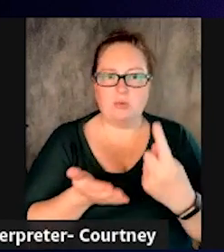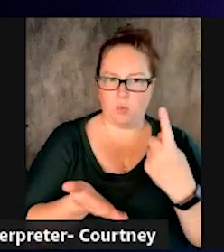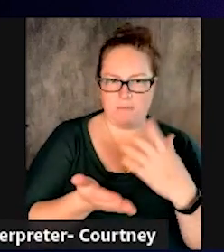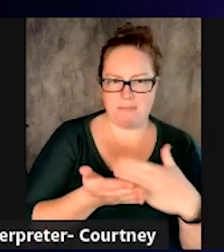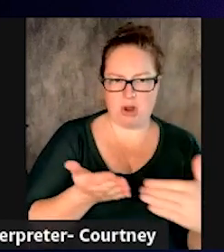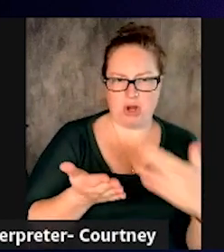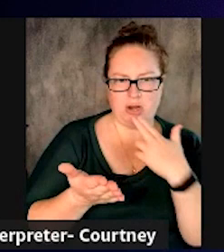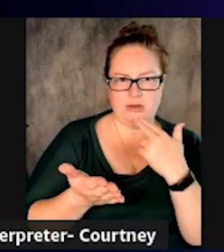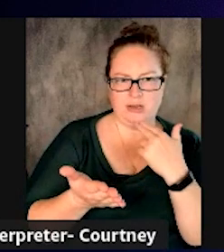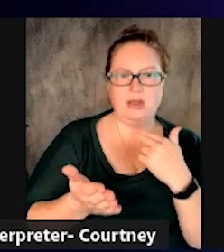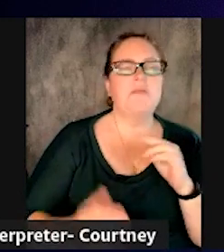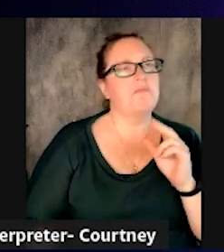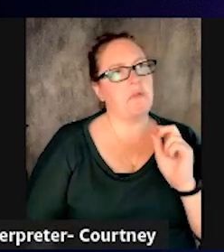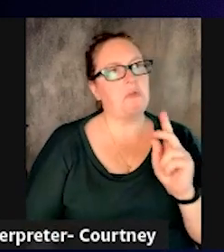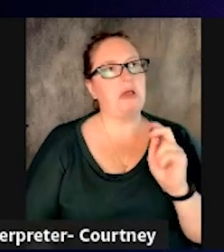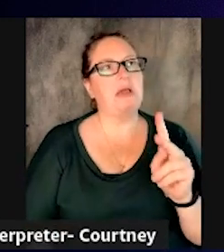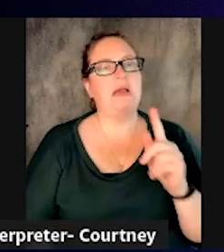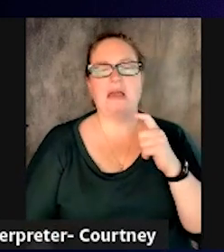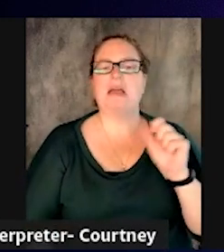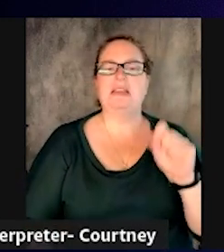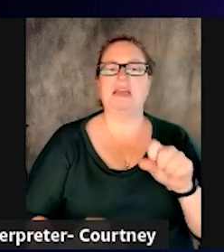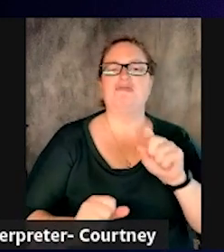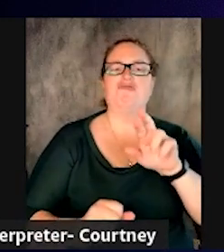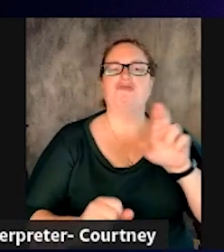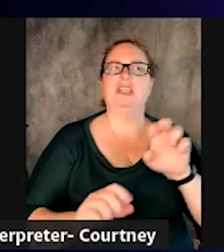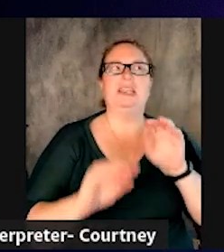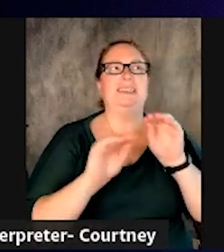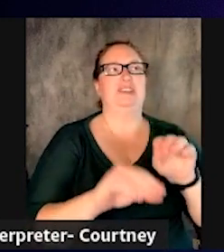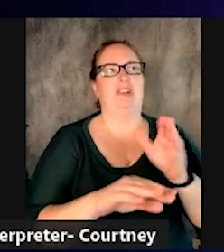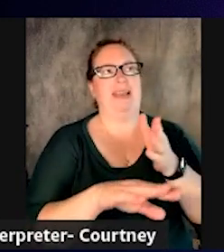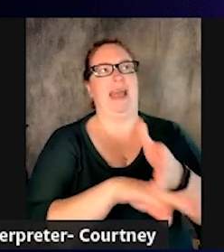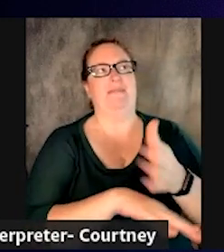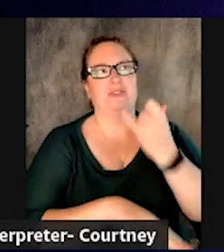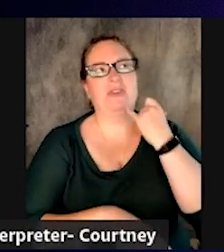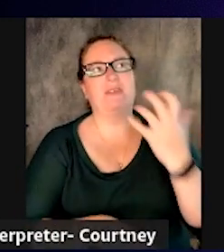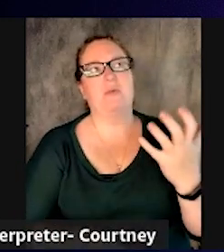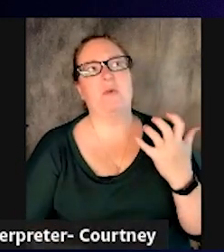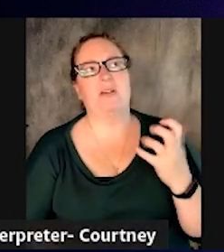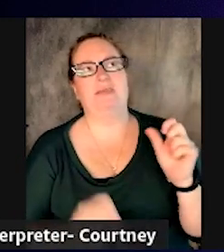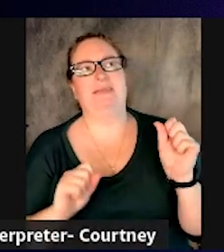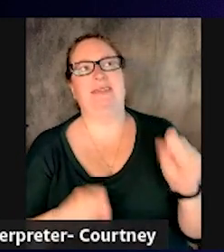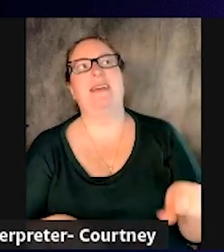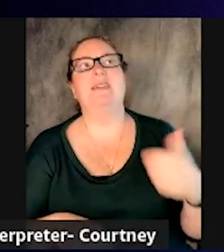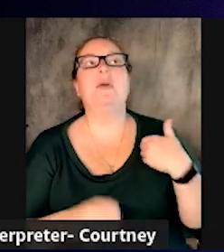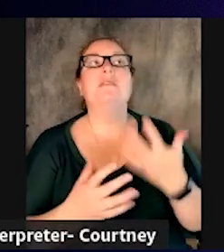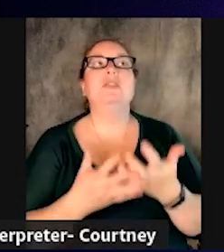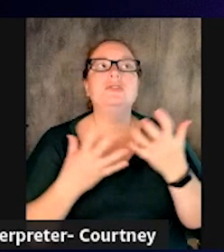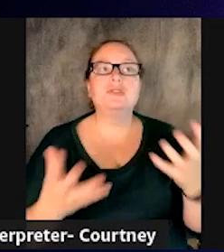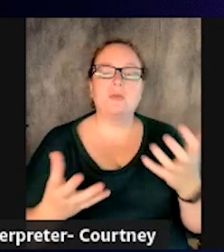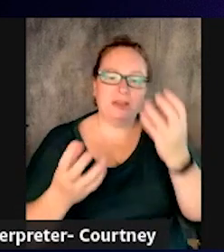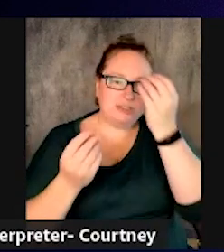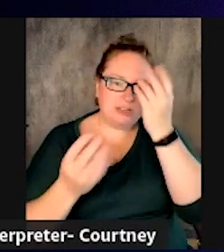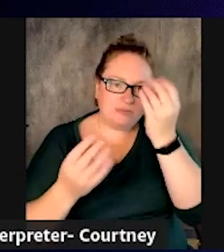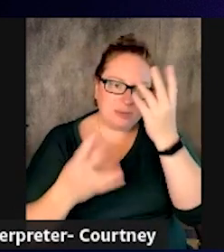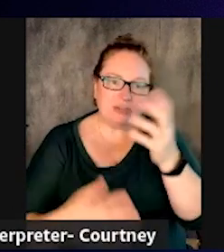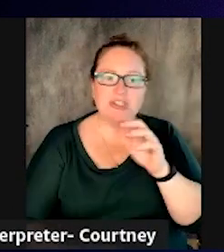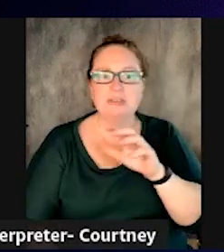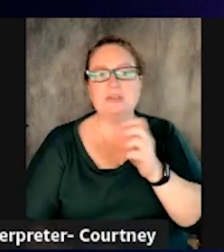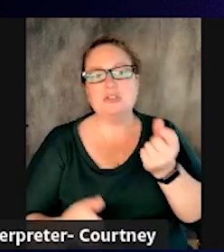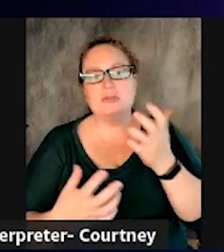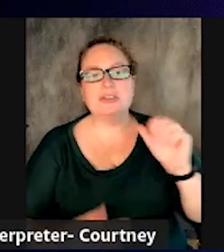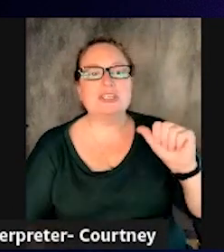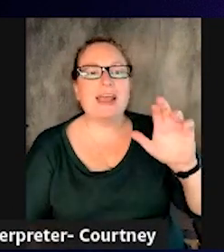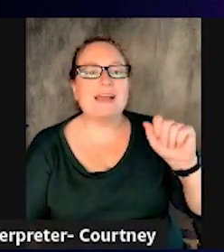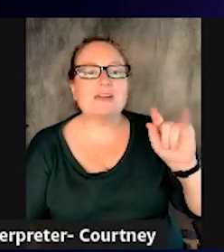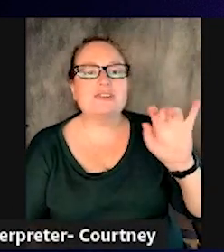can reinstall that afterwards if I want to, right? You know, like you get so much information and action you can take on that. This is so